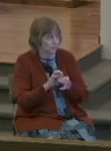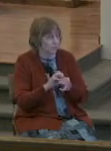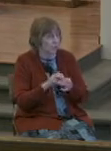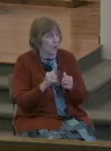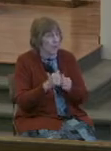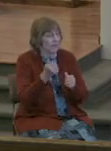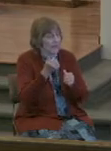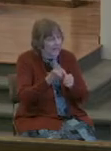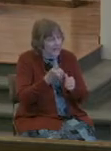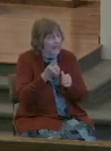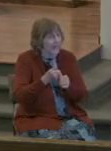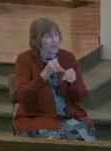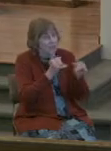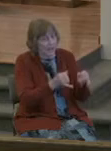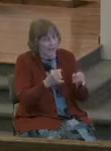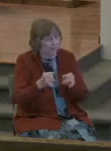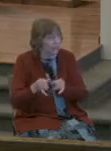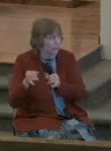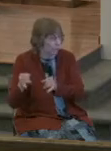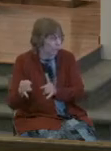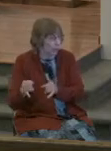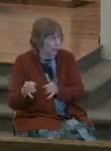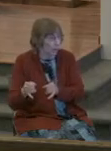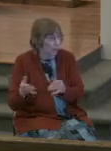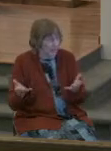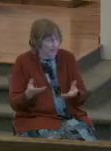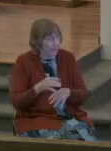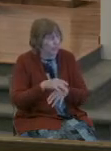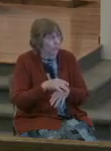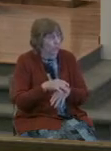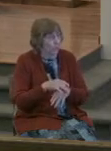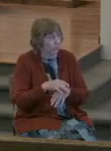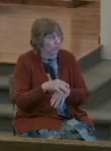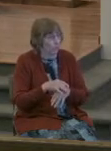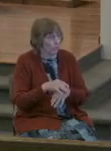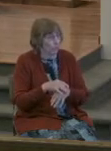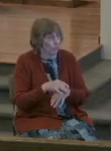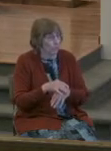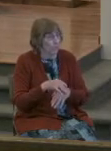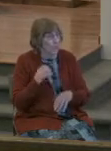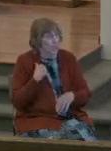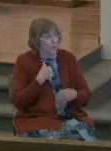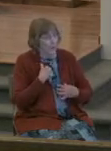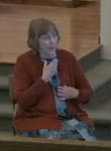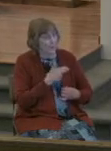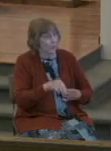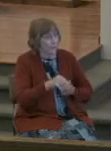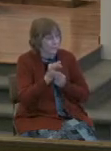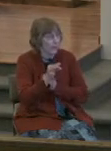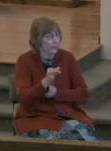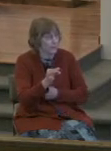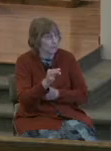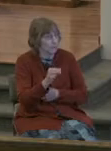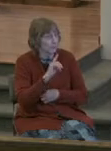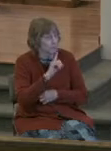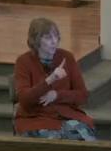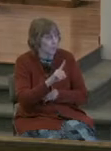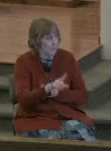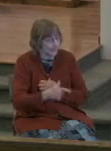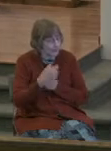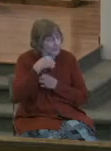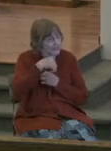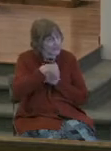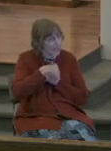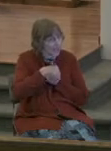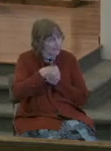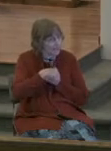each individual on this earth. And we have the Holy Spirit, the Spirit of truth, living inside